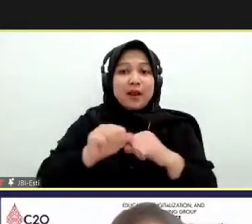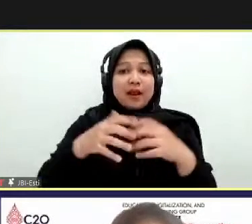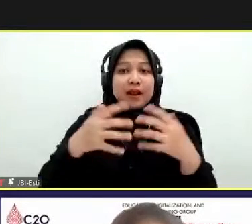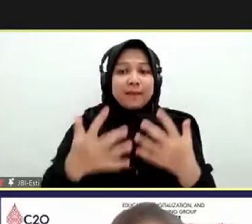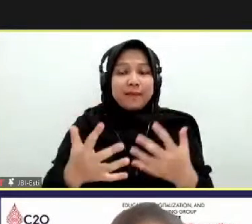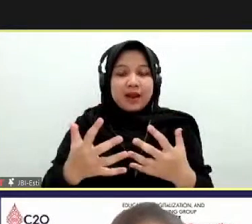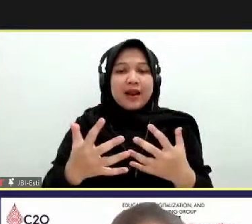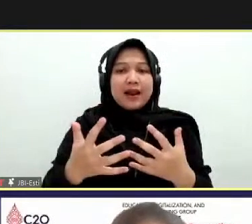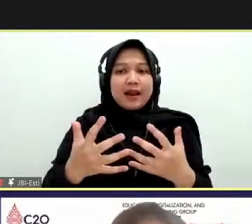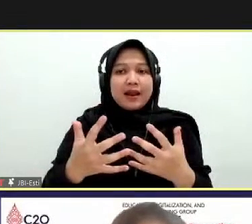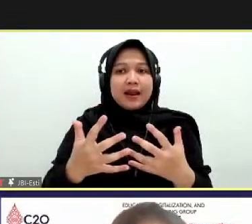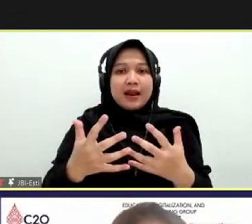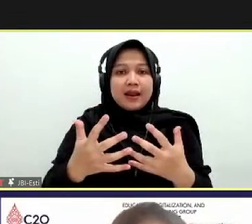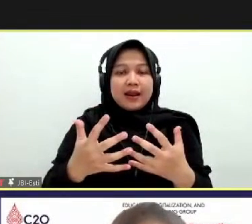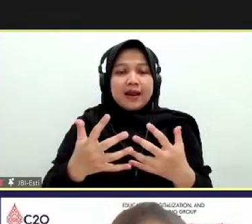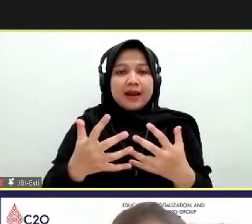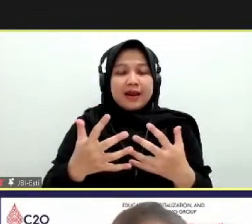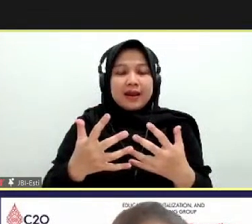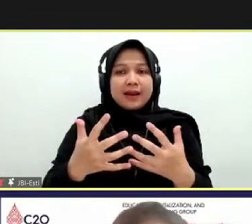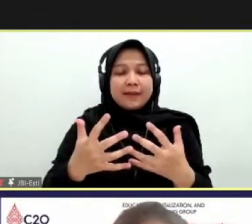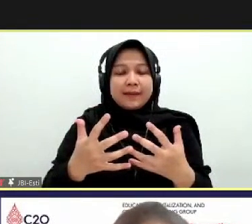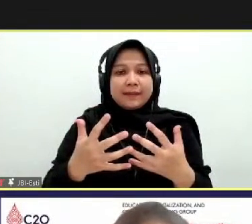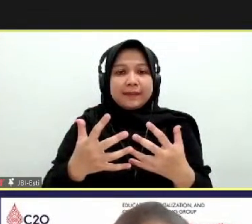to strengthen